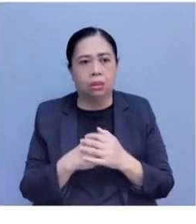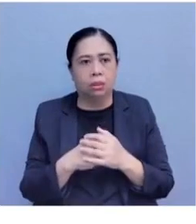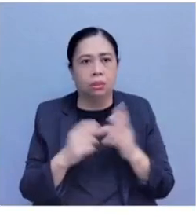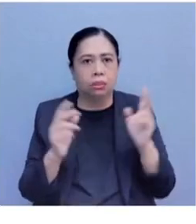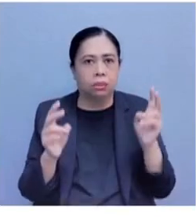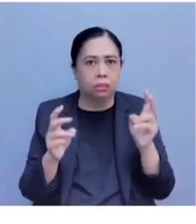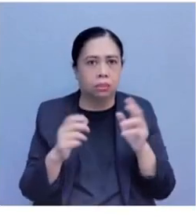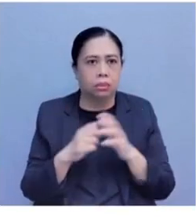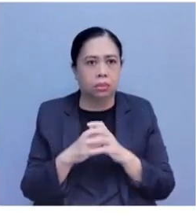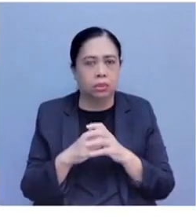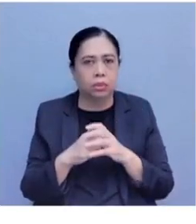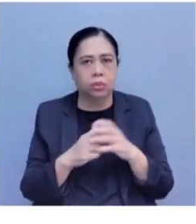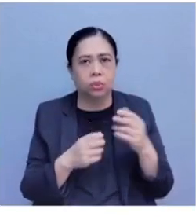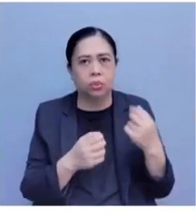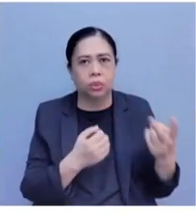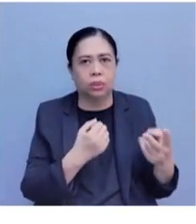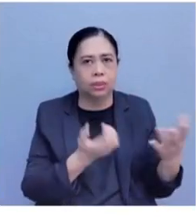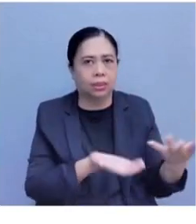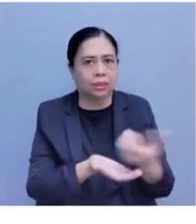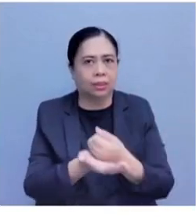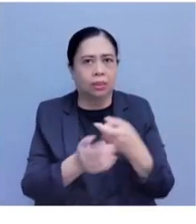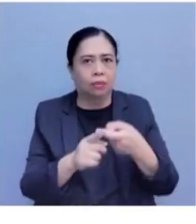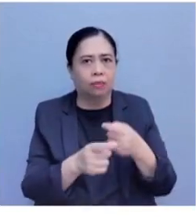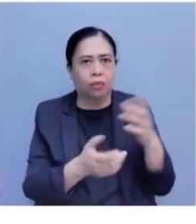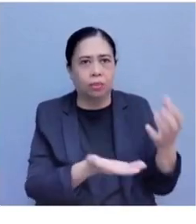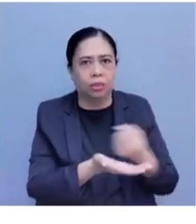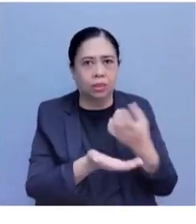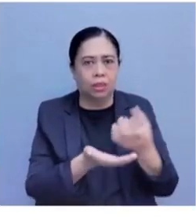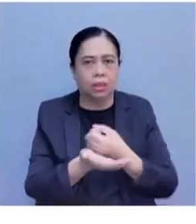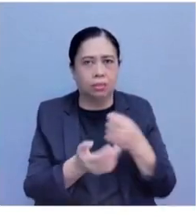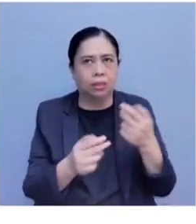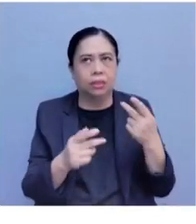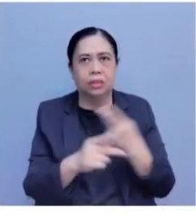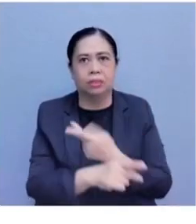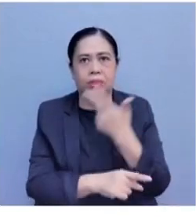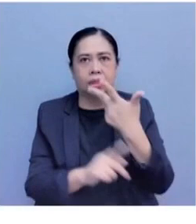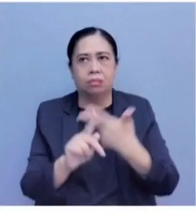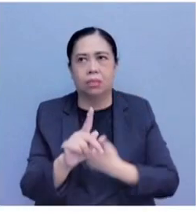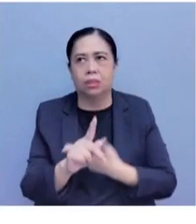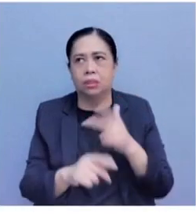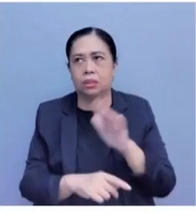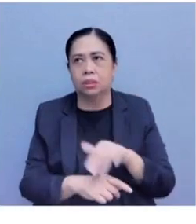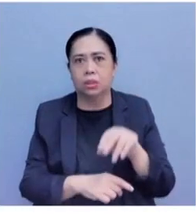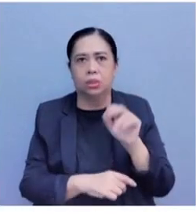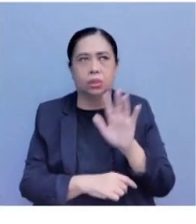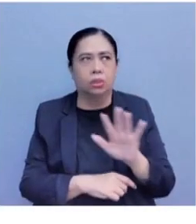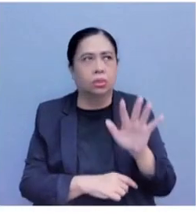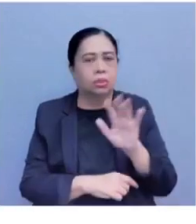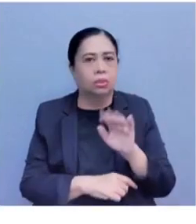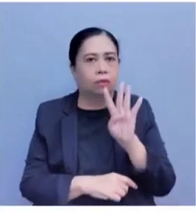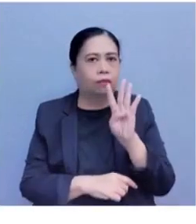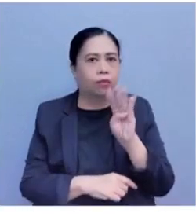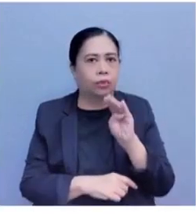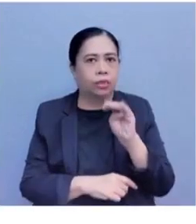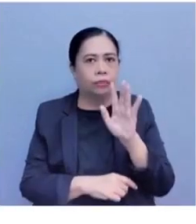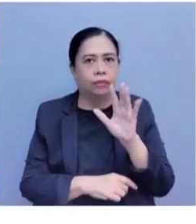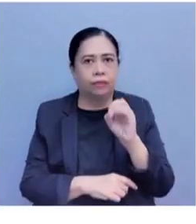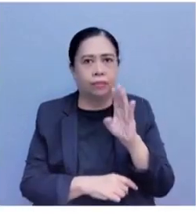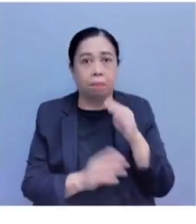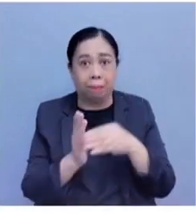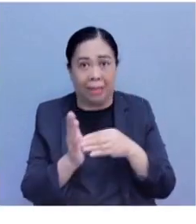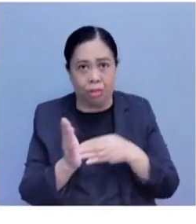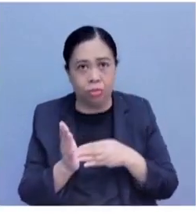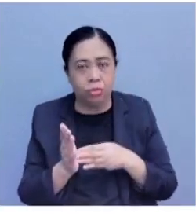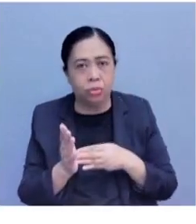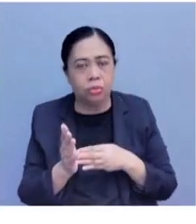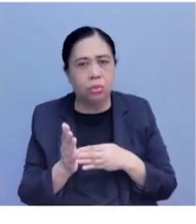from the excise income. So times 3 months, that will be to the tune of around 14 to 15 billion. So